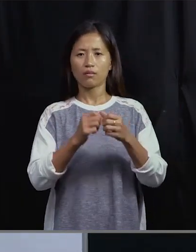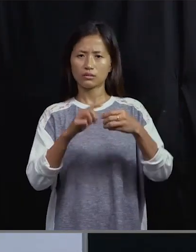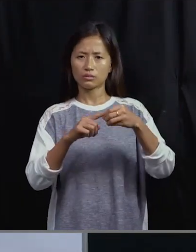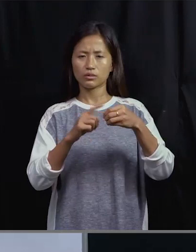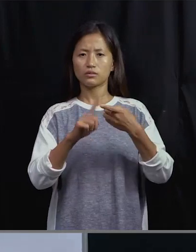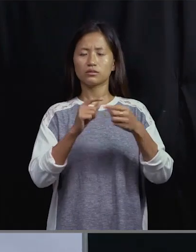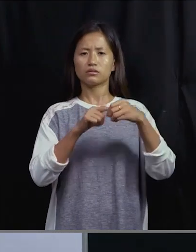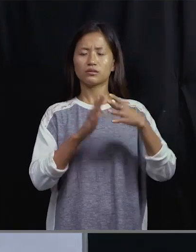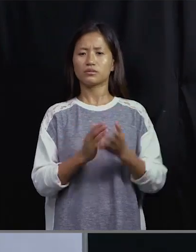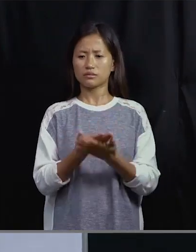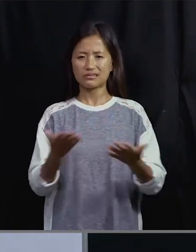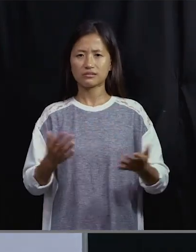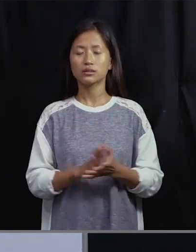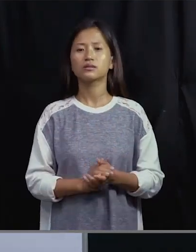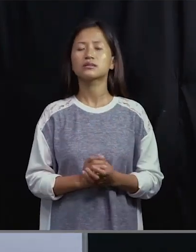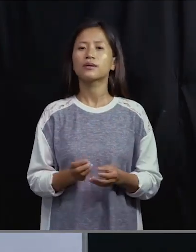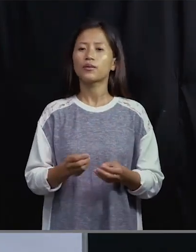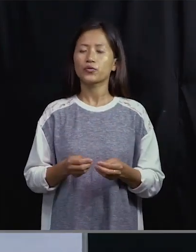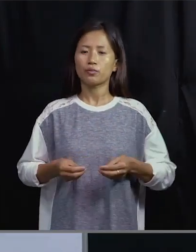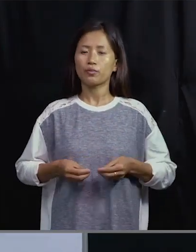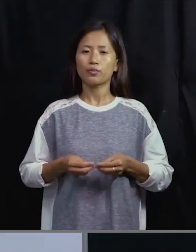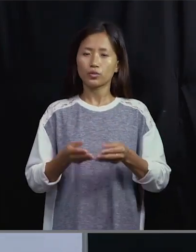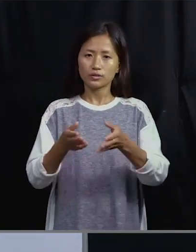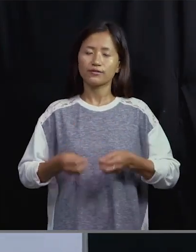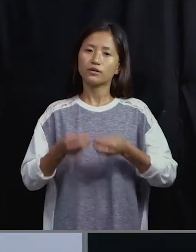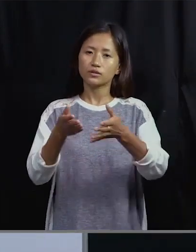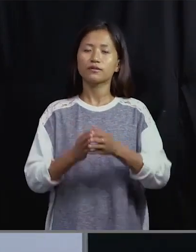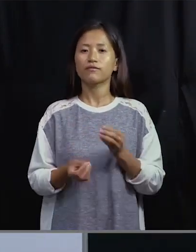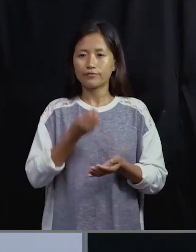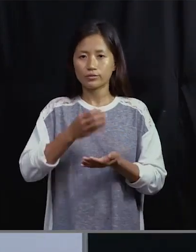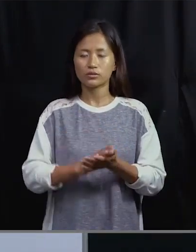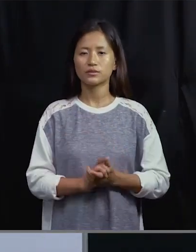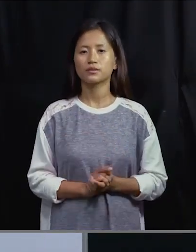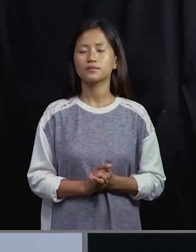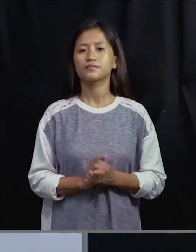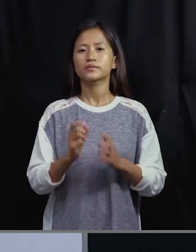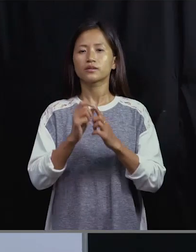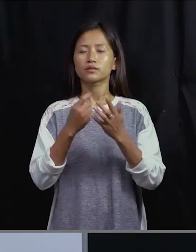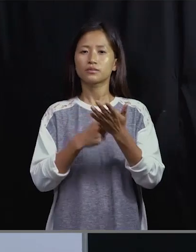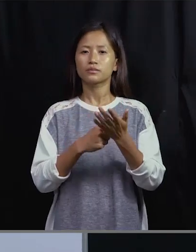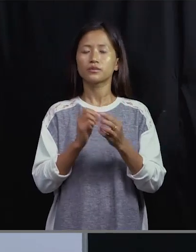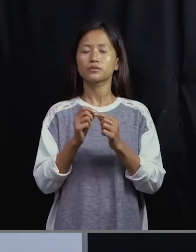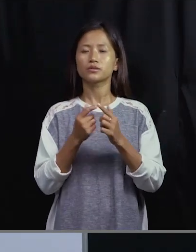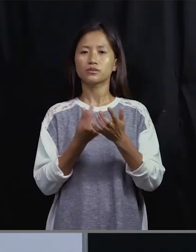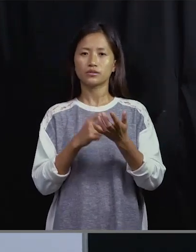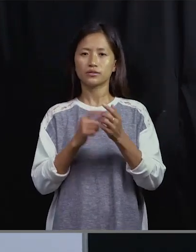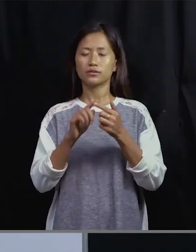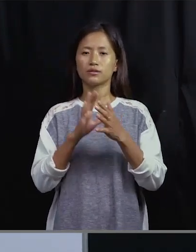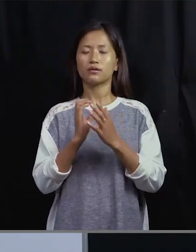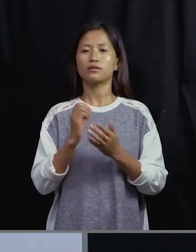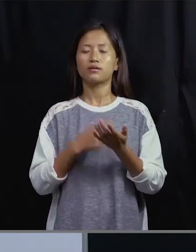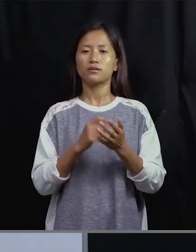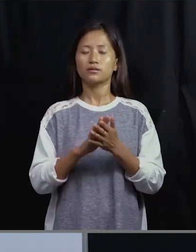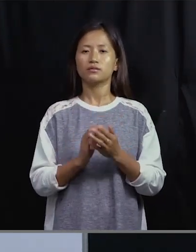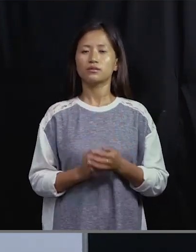to process the food. Okay, so this is called producer or capital goods. The second one is